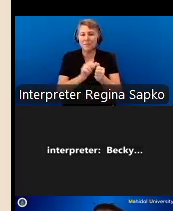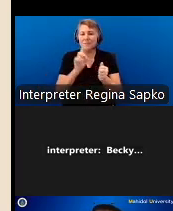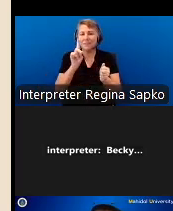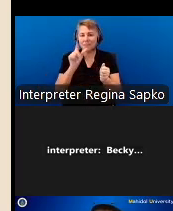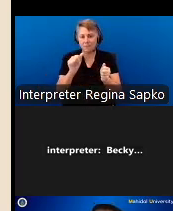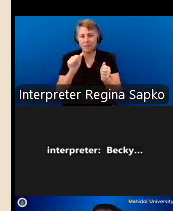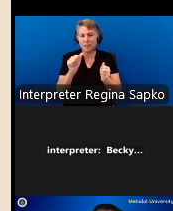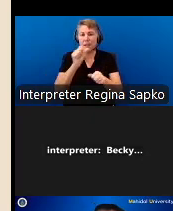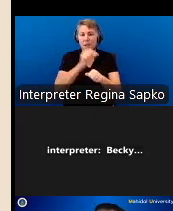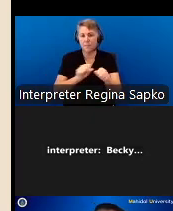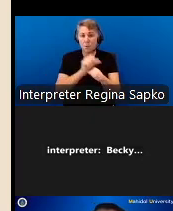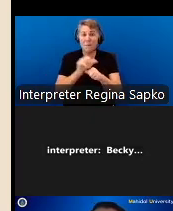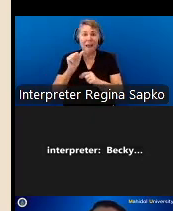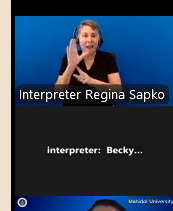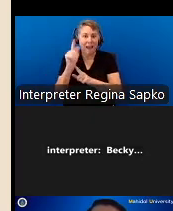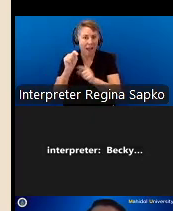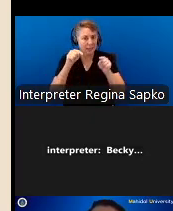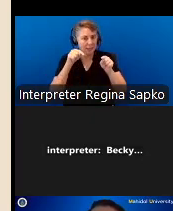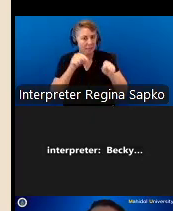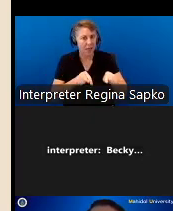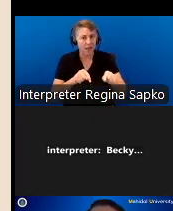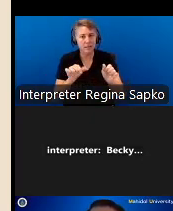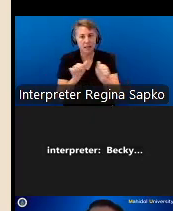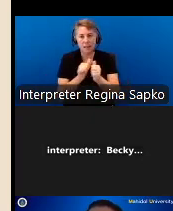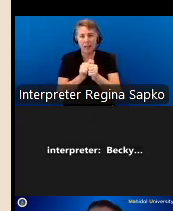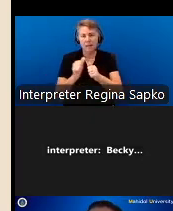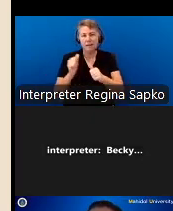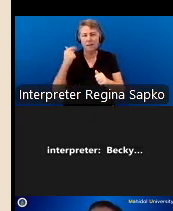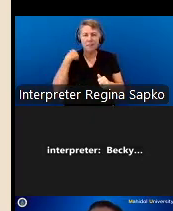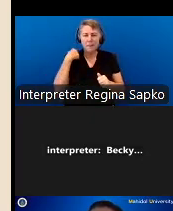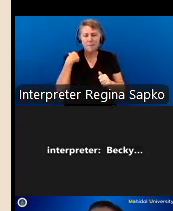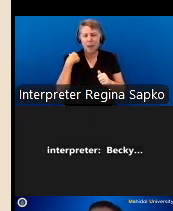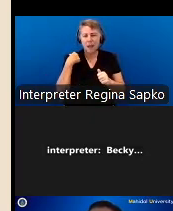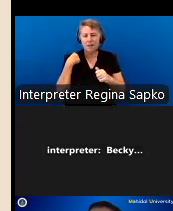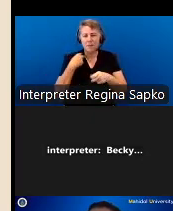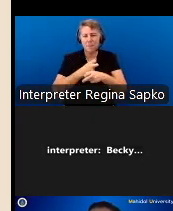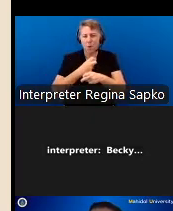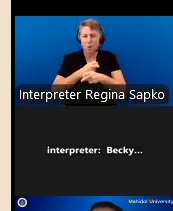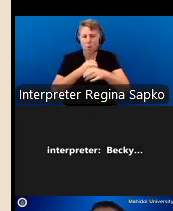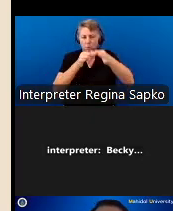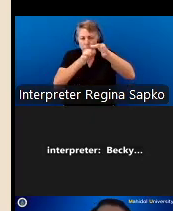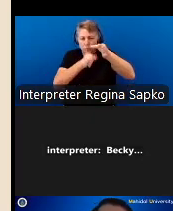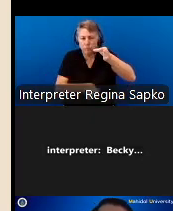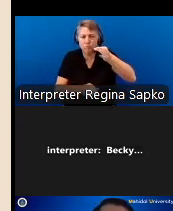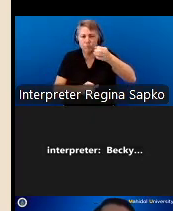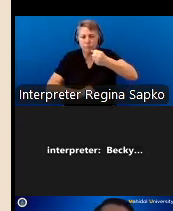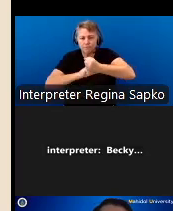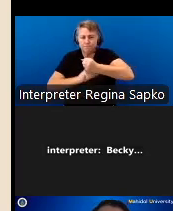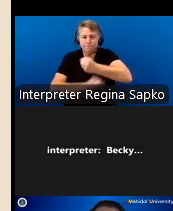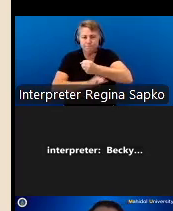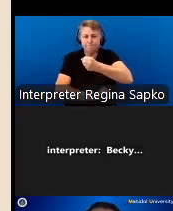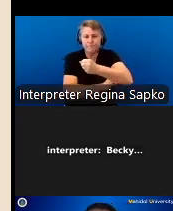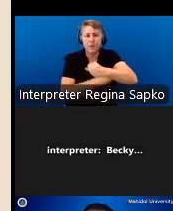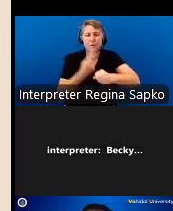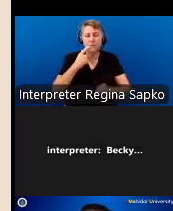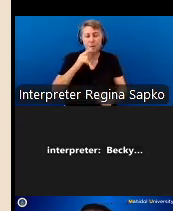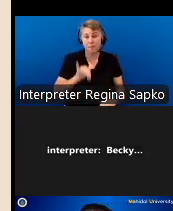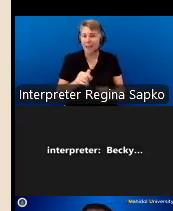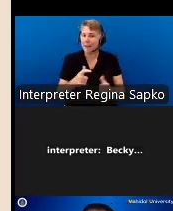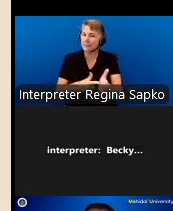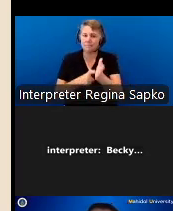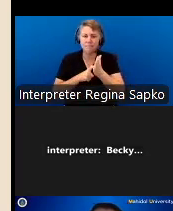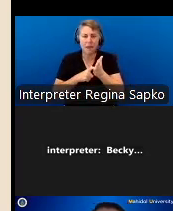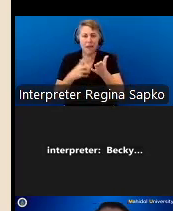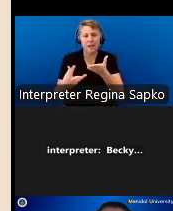a backbone or the core law to mandate inclusive employment through quota